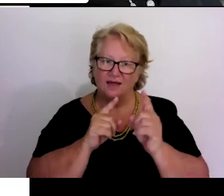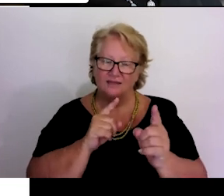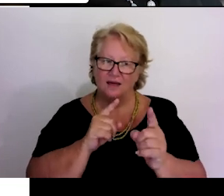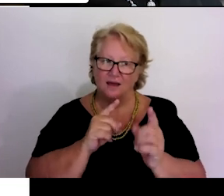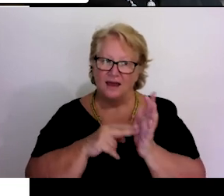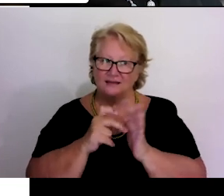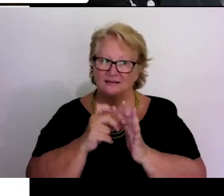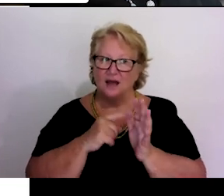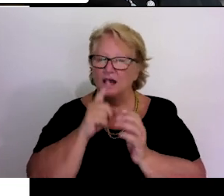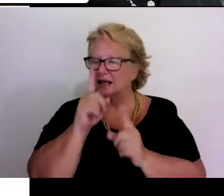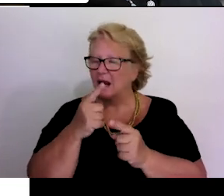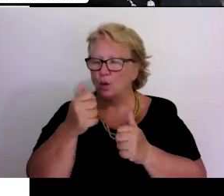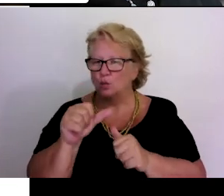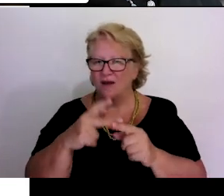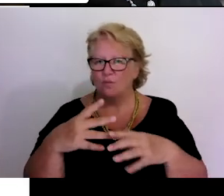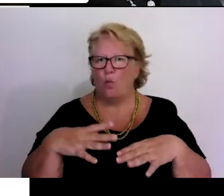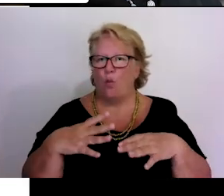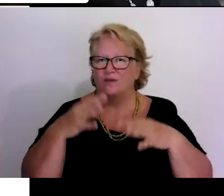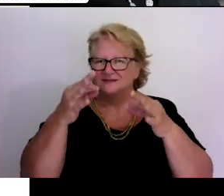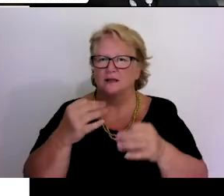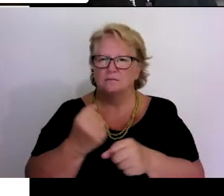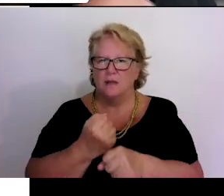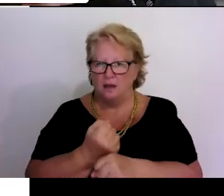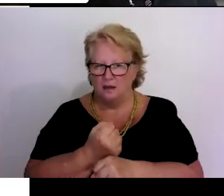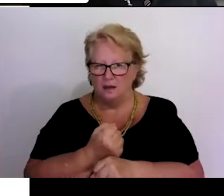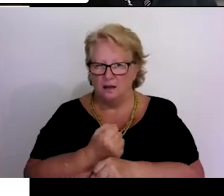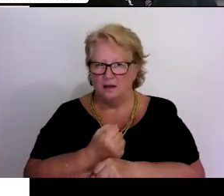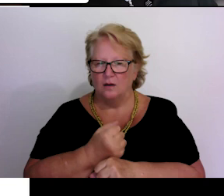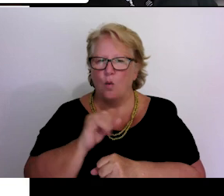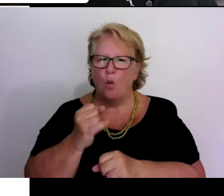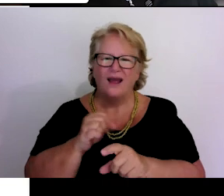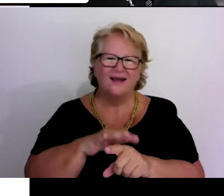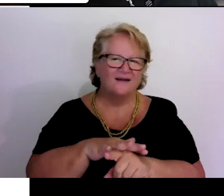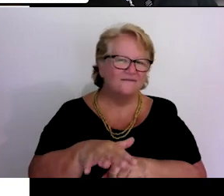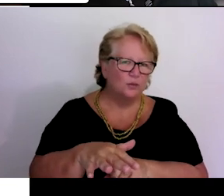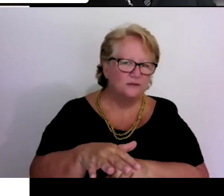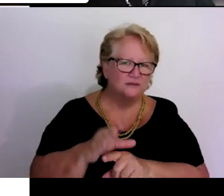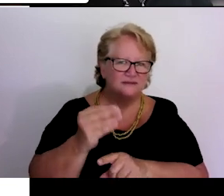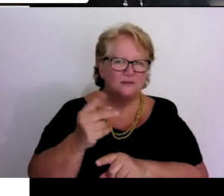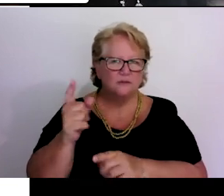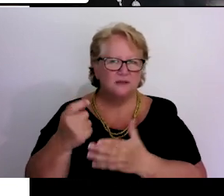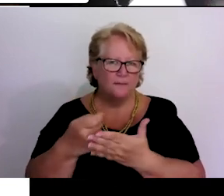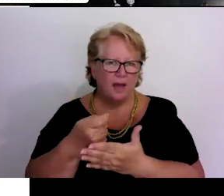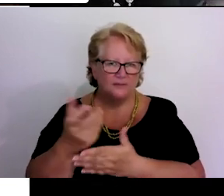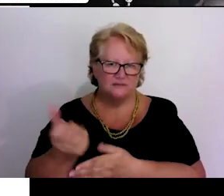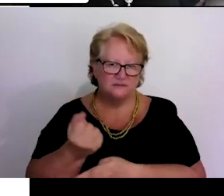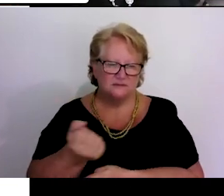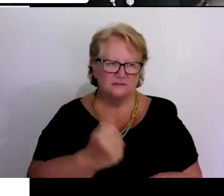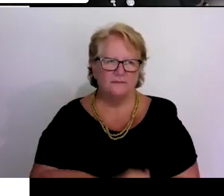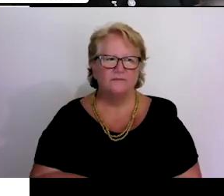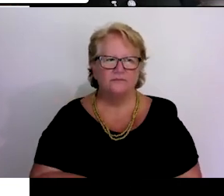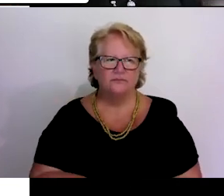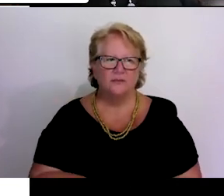asset cannot be used for automated decision purposes or determine or influence an individual's payments.